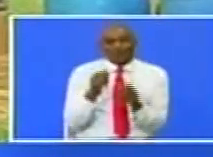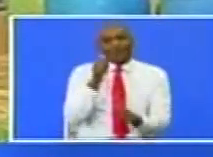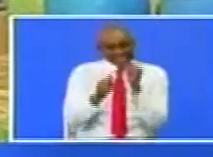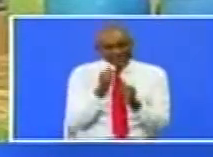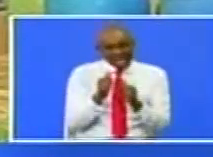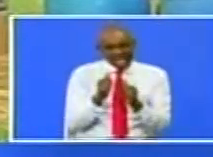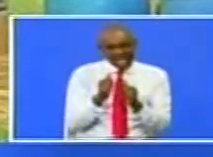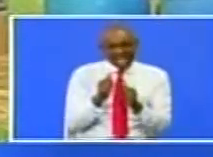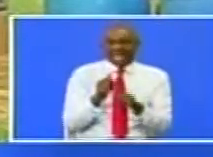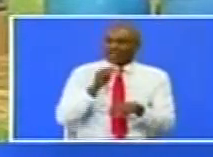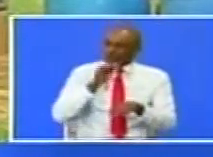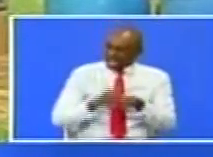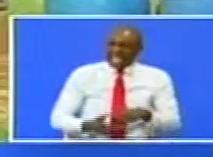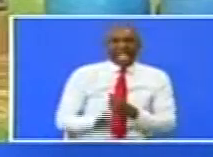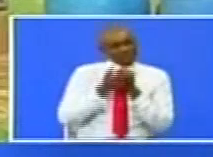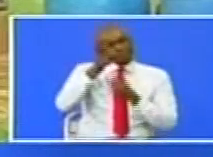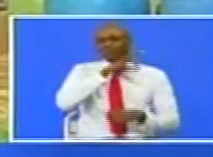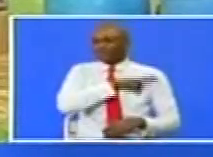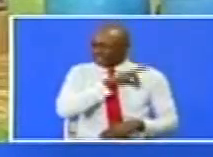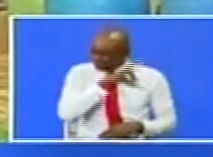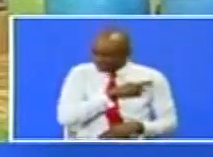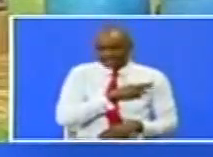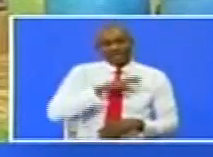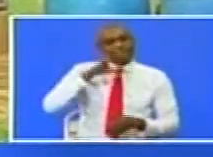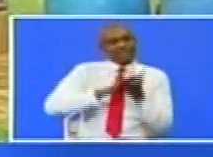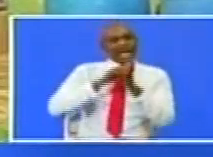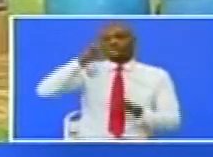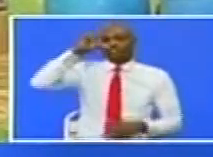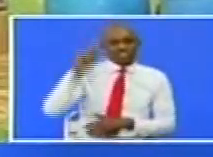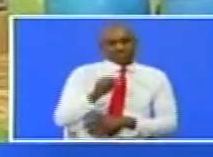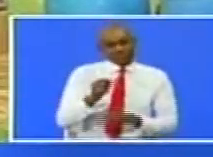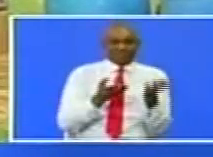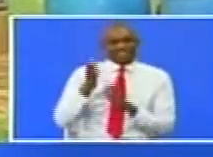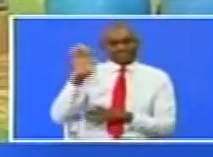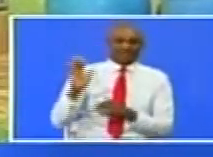behind me, that has helped these farmers minimize cost in their farms and